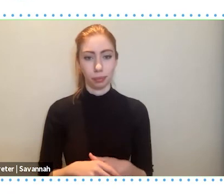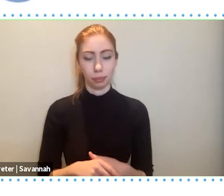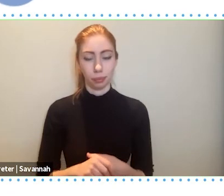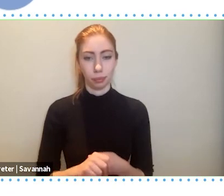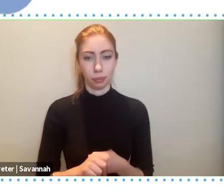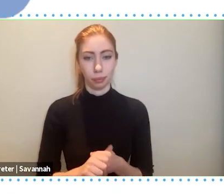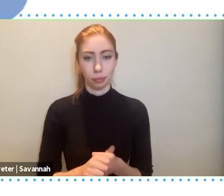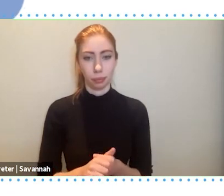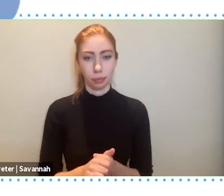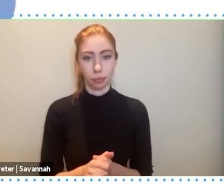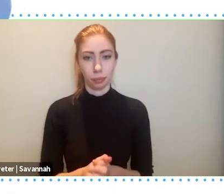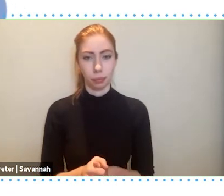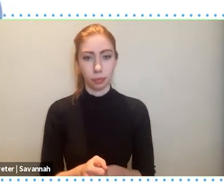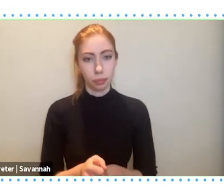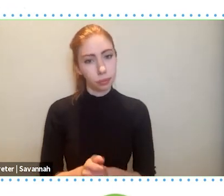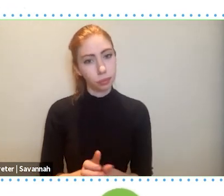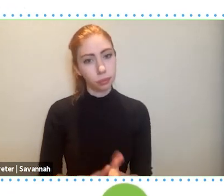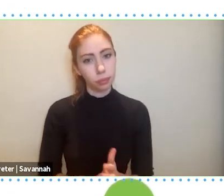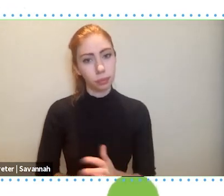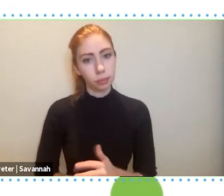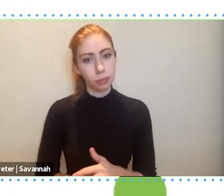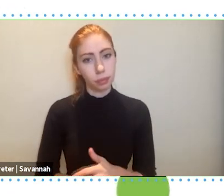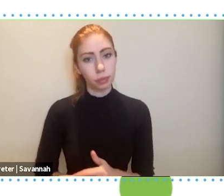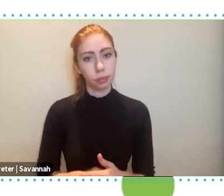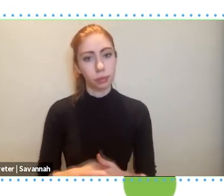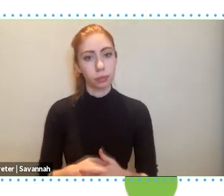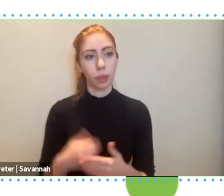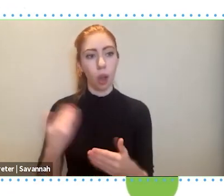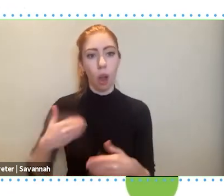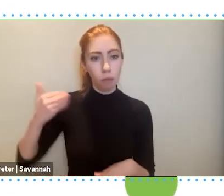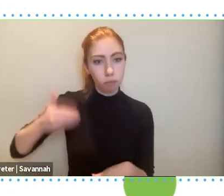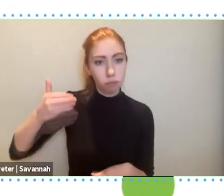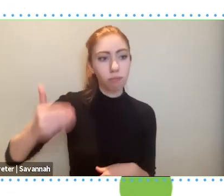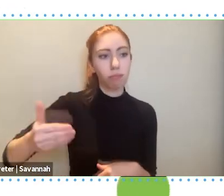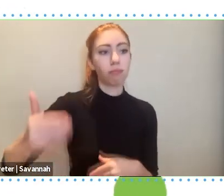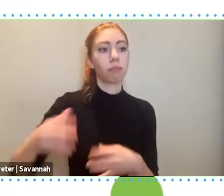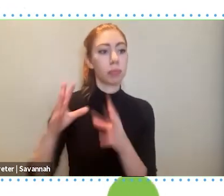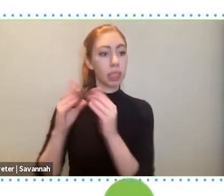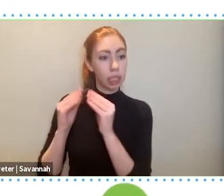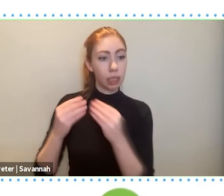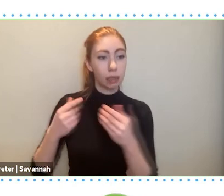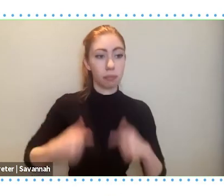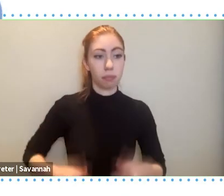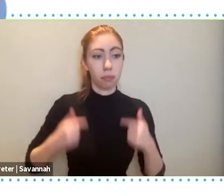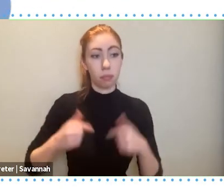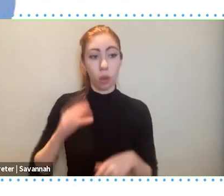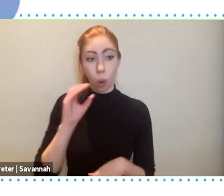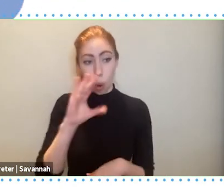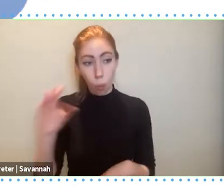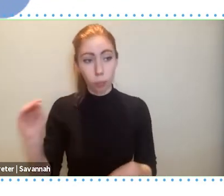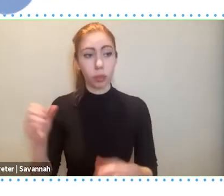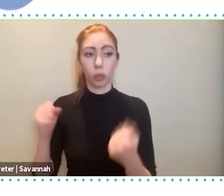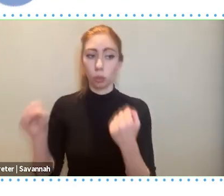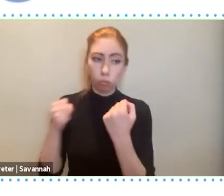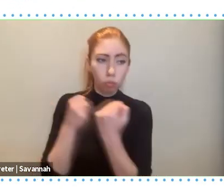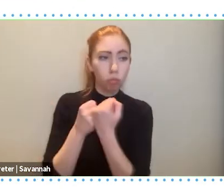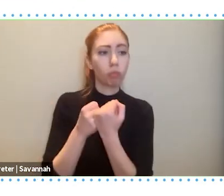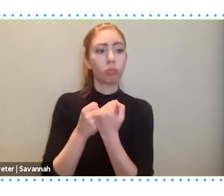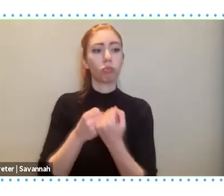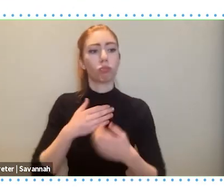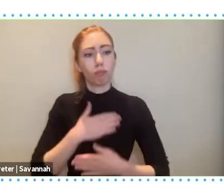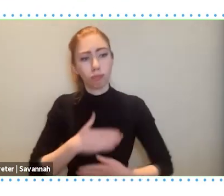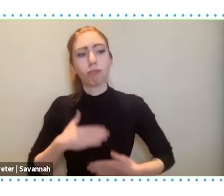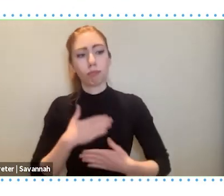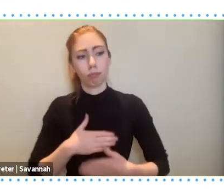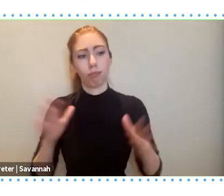I think there have been similarly useful sessions through the course of the year. So it's a privilege to help bring these conversations to the fore.